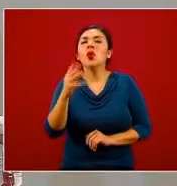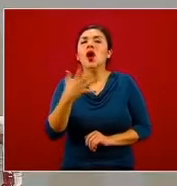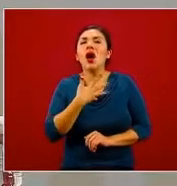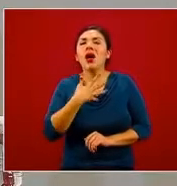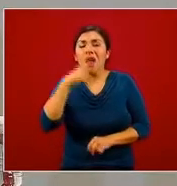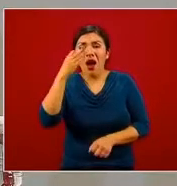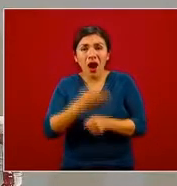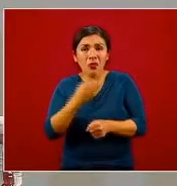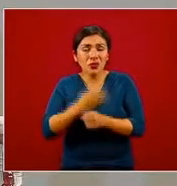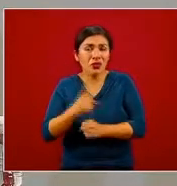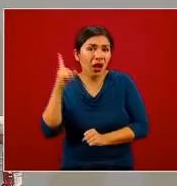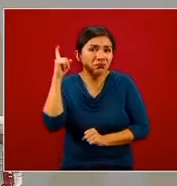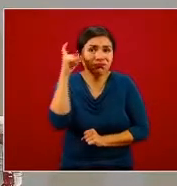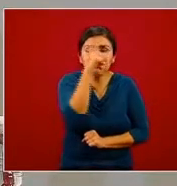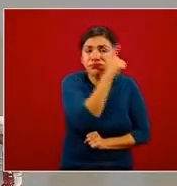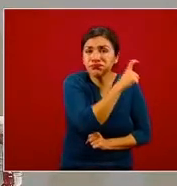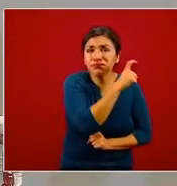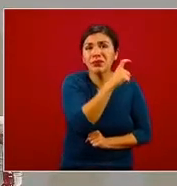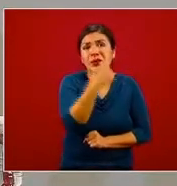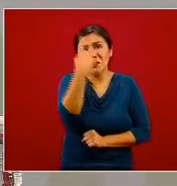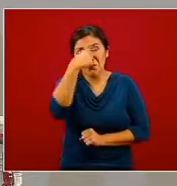used.